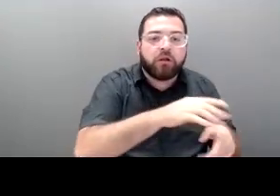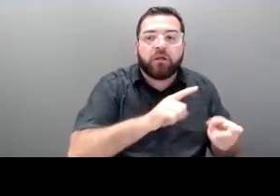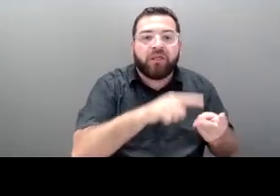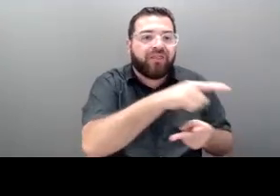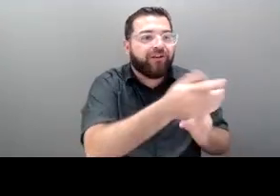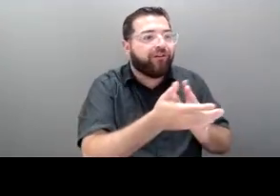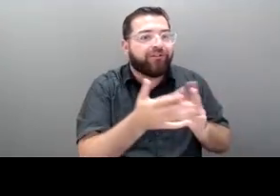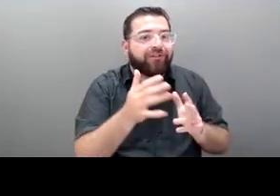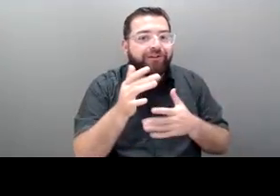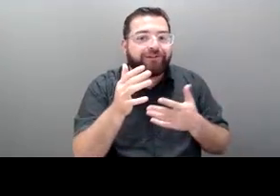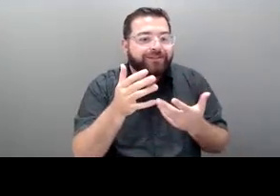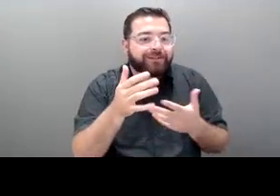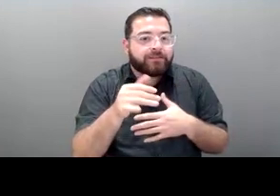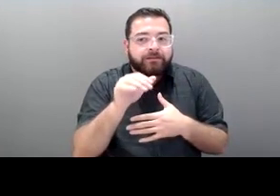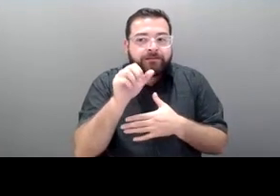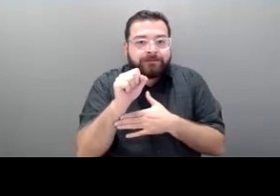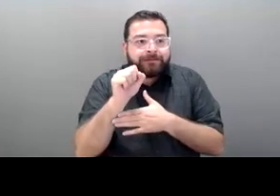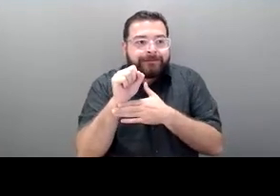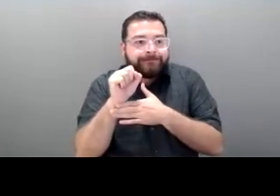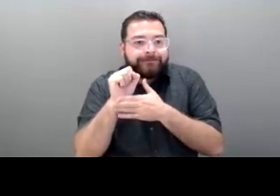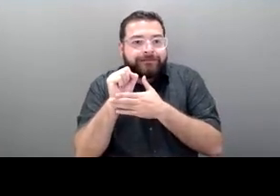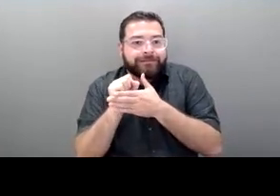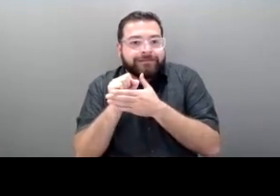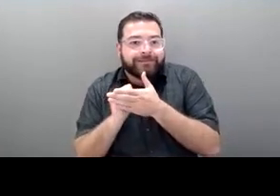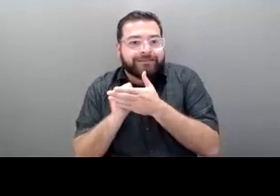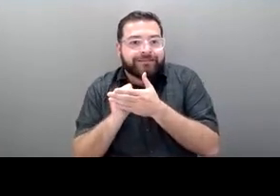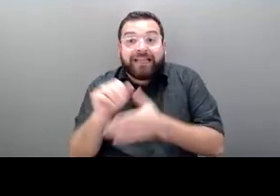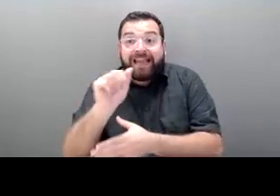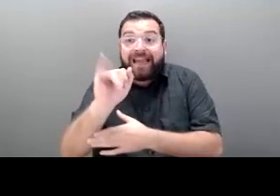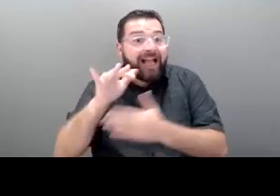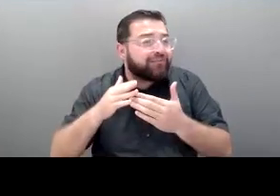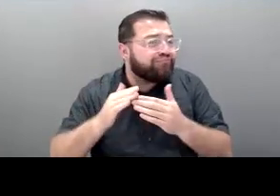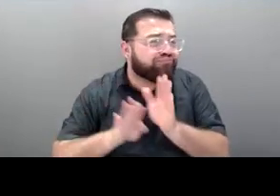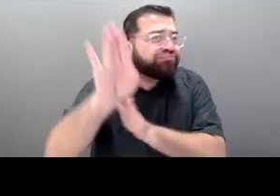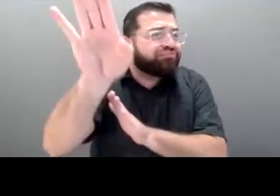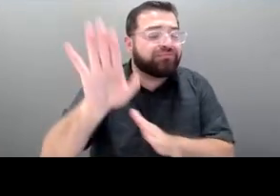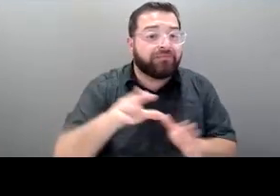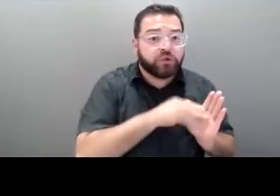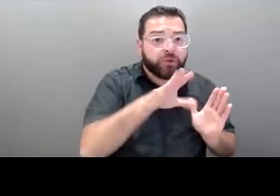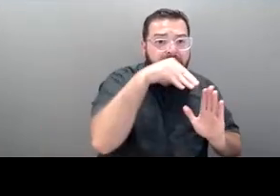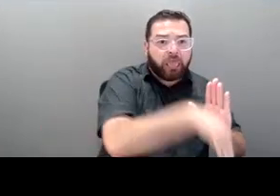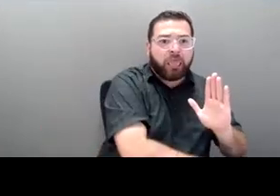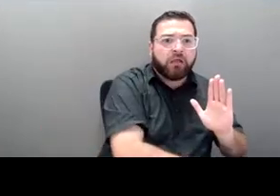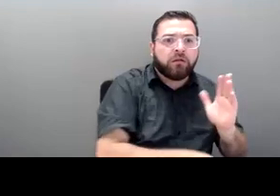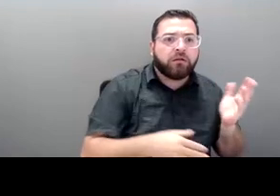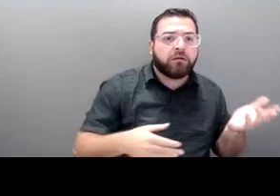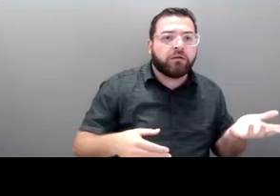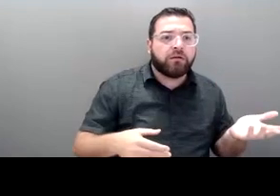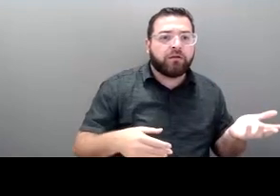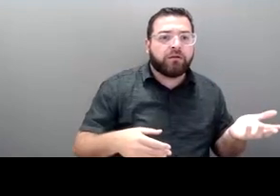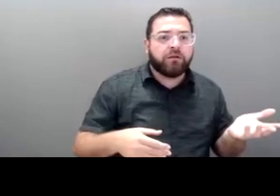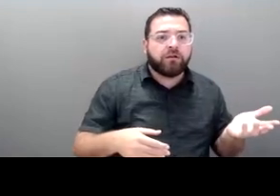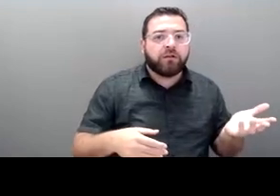shrinking back further and further and further as AI explodes. And so it's not, you can't